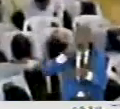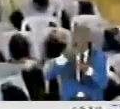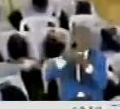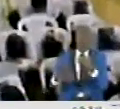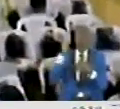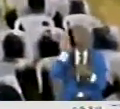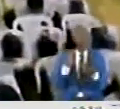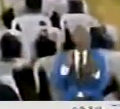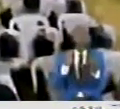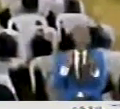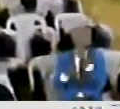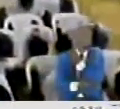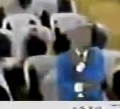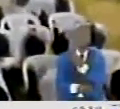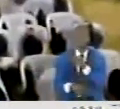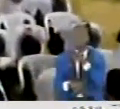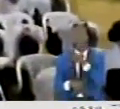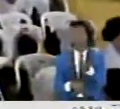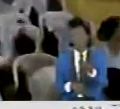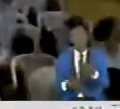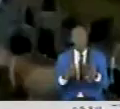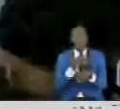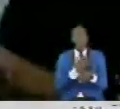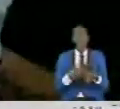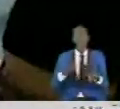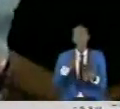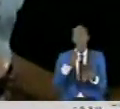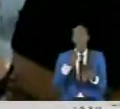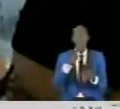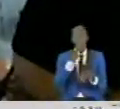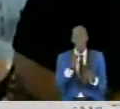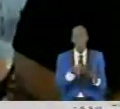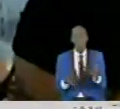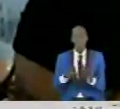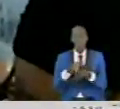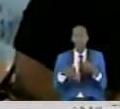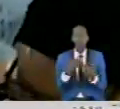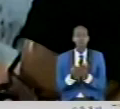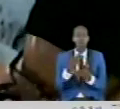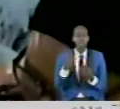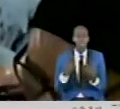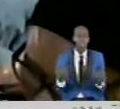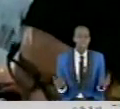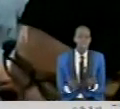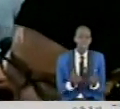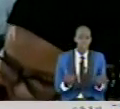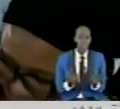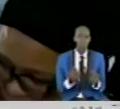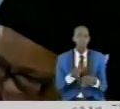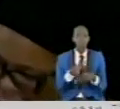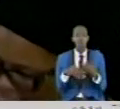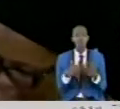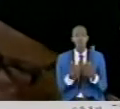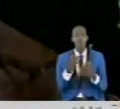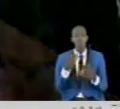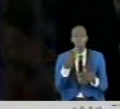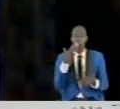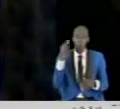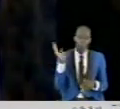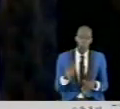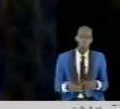and then you are ready that's all the level all the evil all the